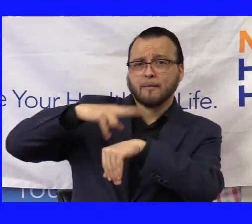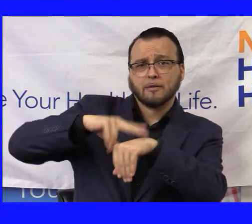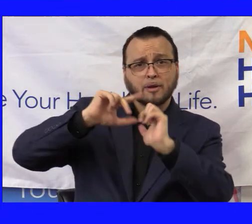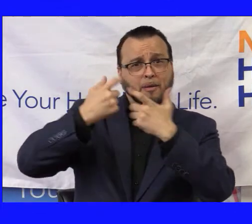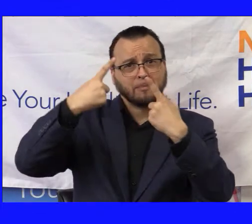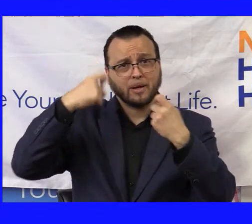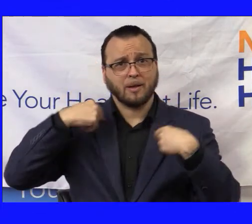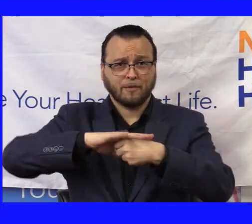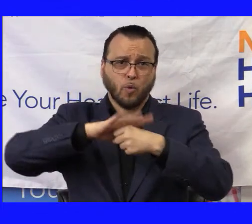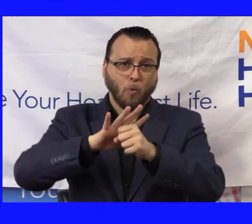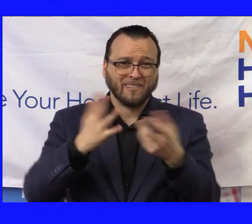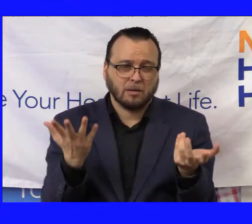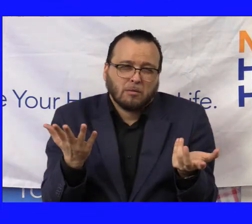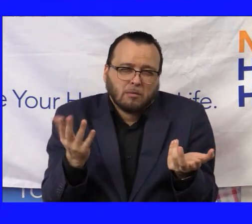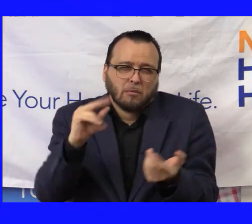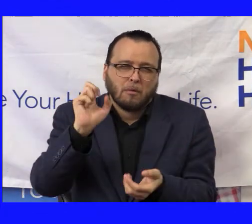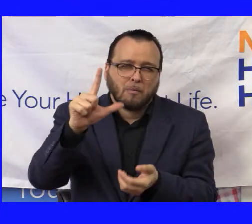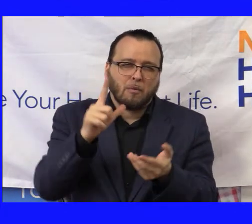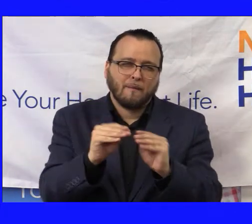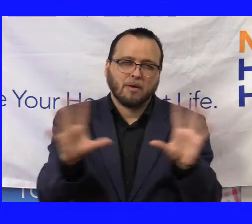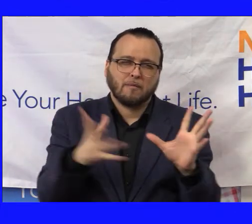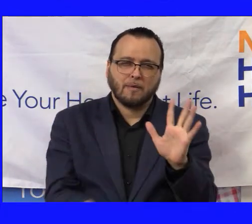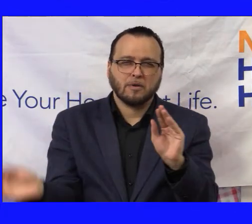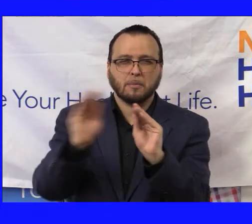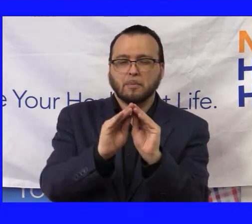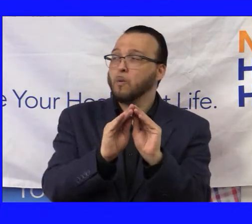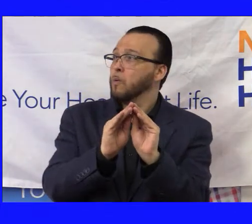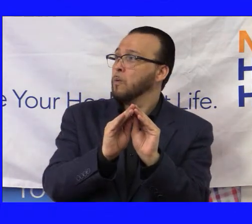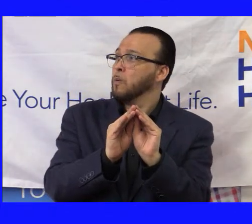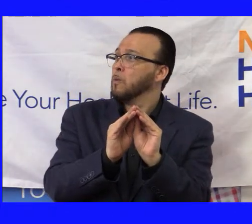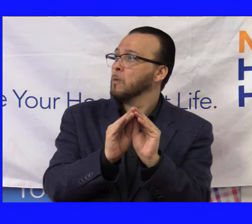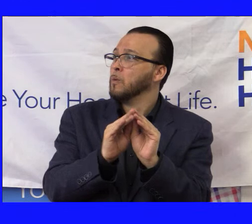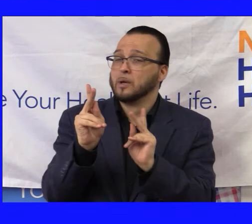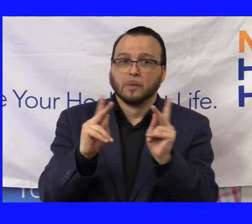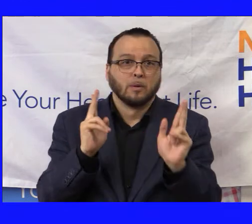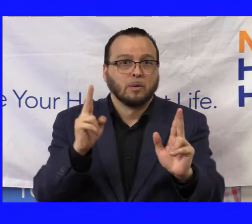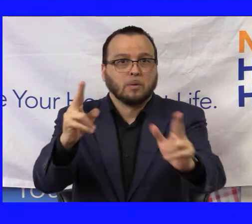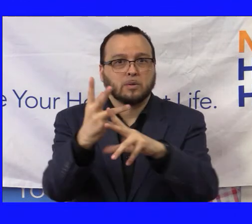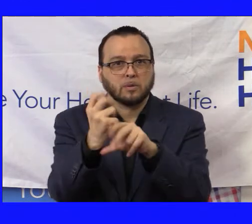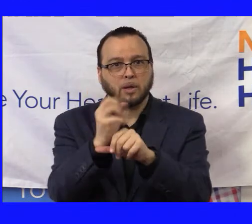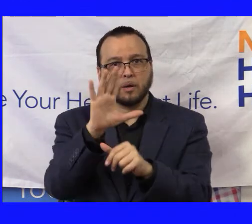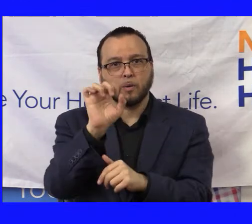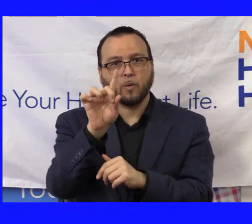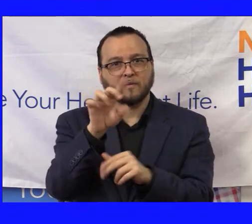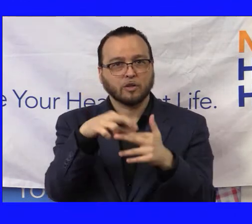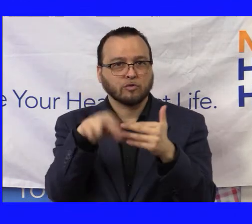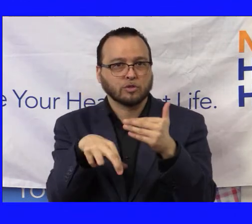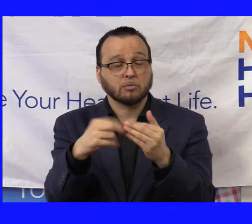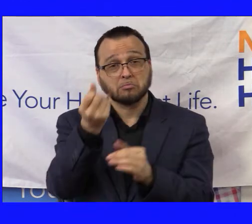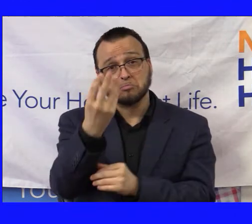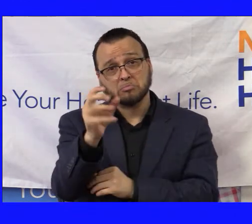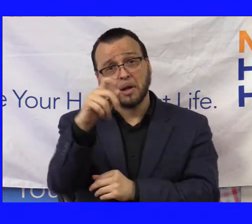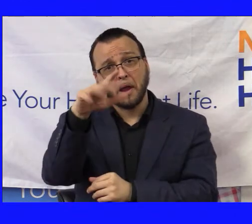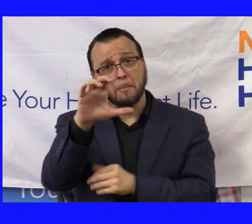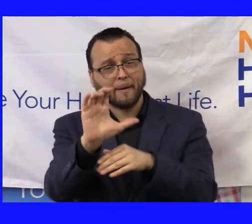because of COVID. People had more of they needed to get their COVID results. I can tell you a year ago, the Epic average is about